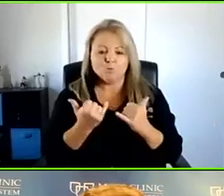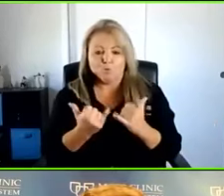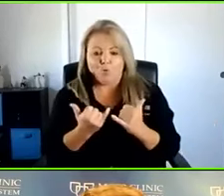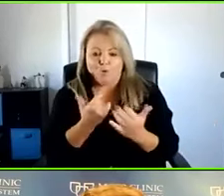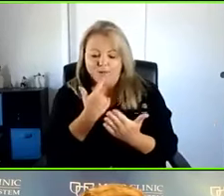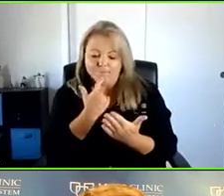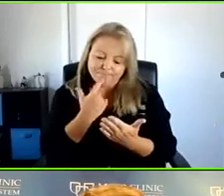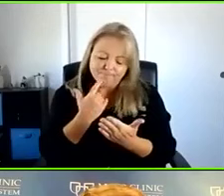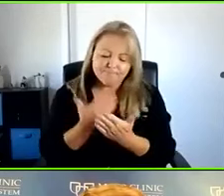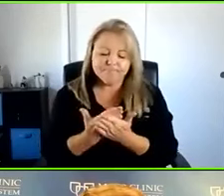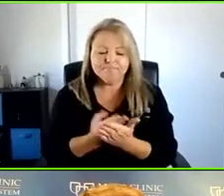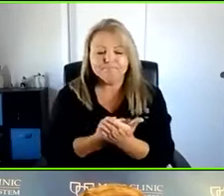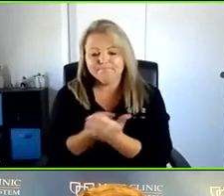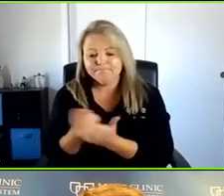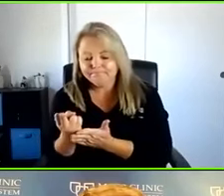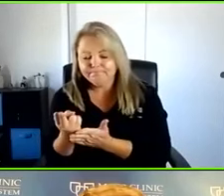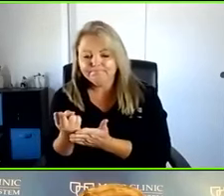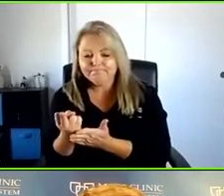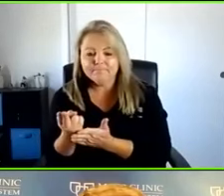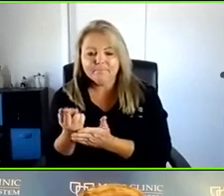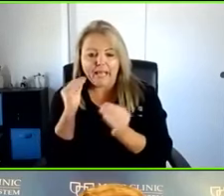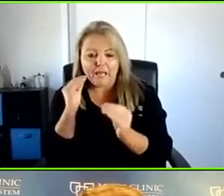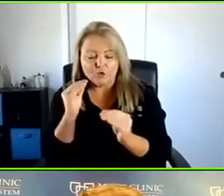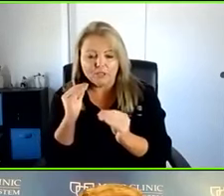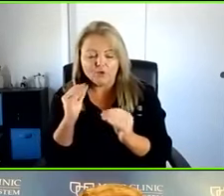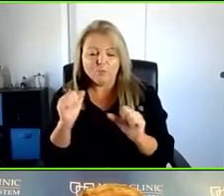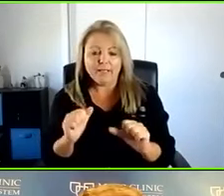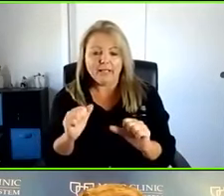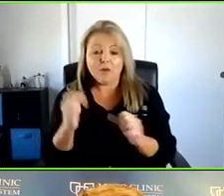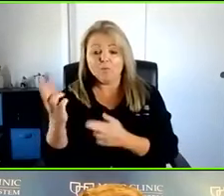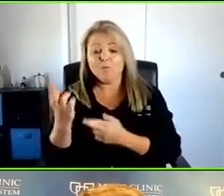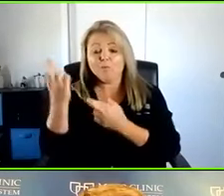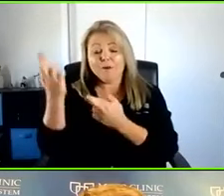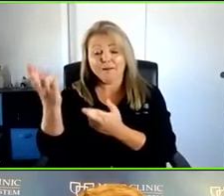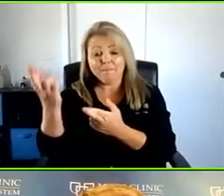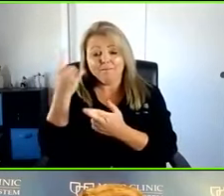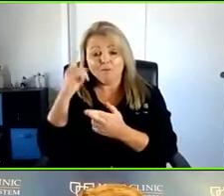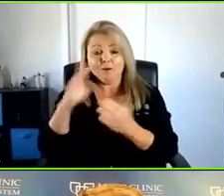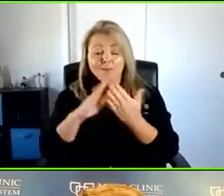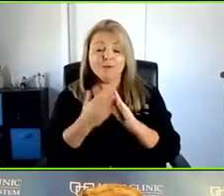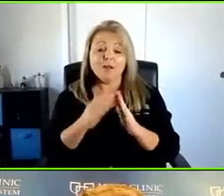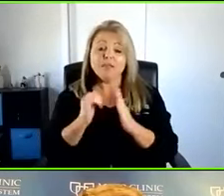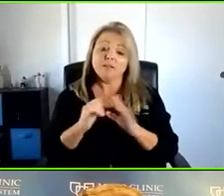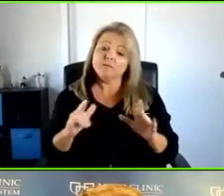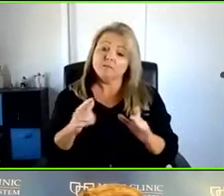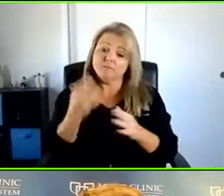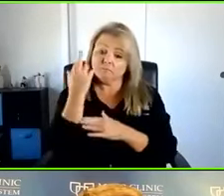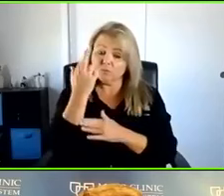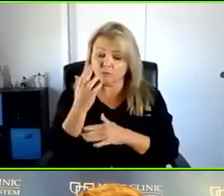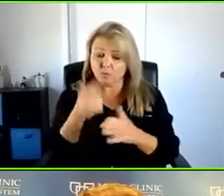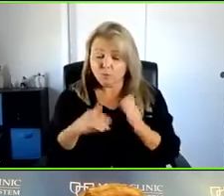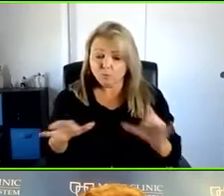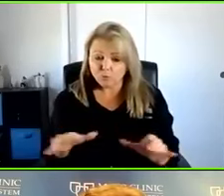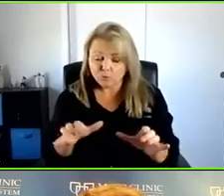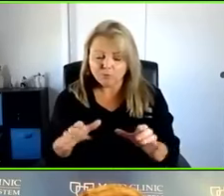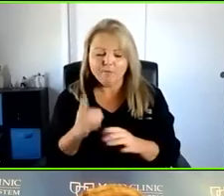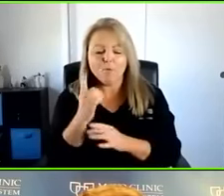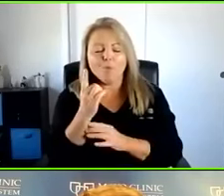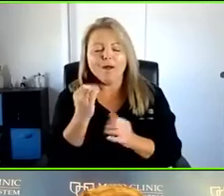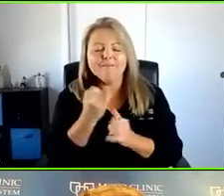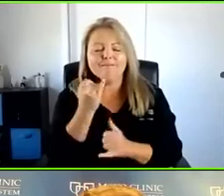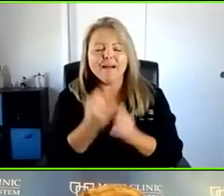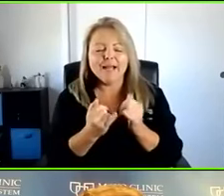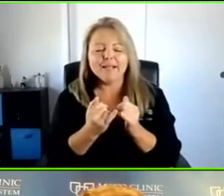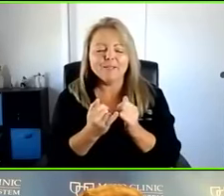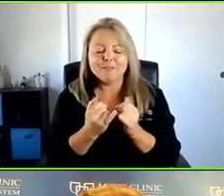information so that we can make the best recommendations for our communities. And that's really where we've been. I have one final plea that's